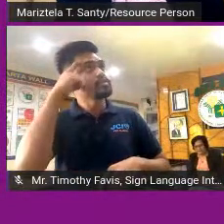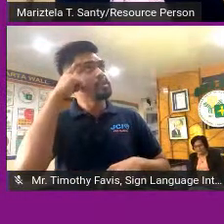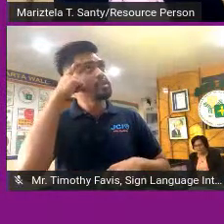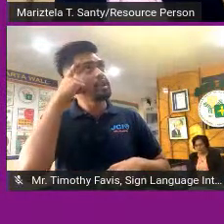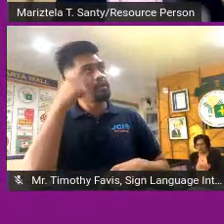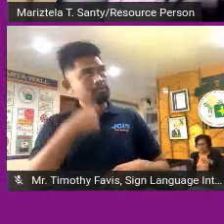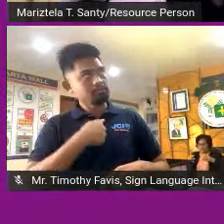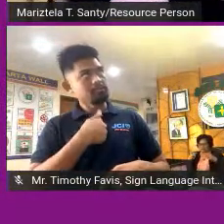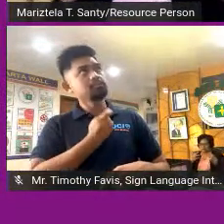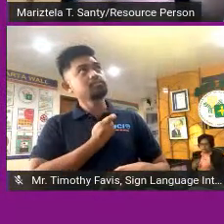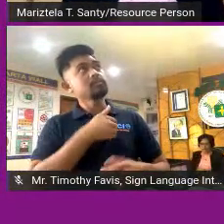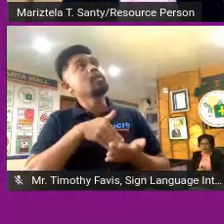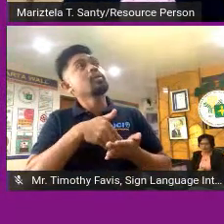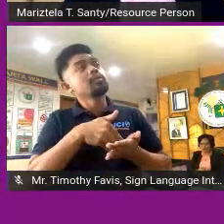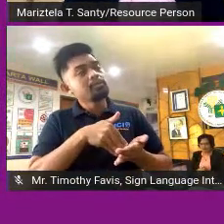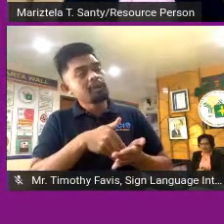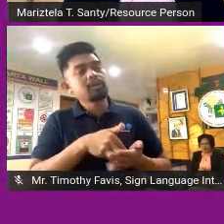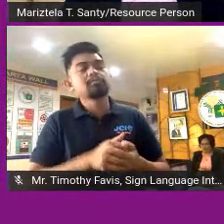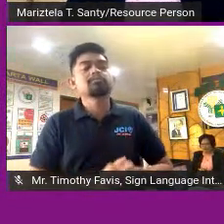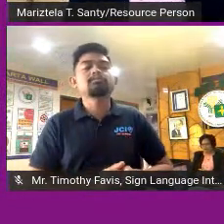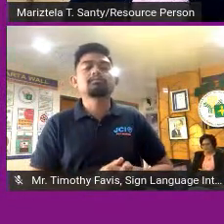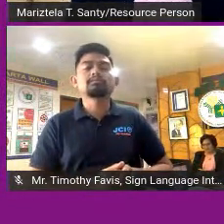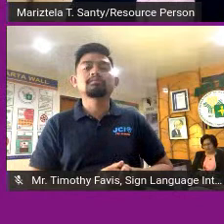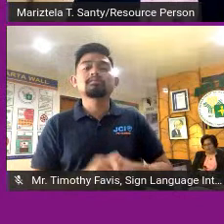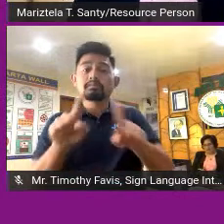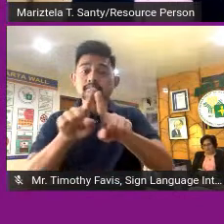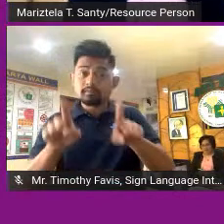Alam natin na yung situation na yon